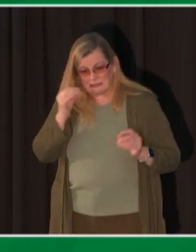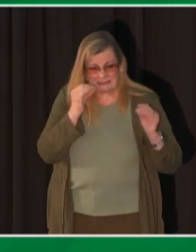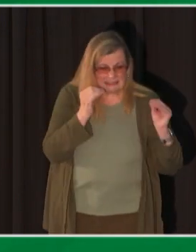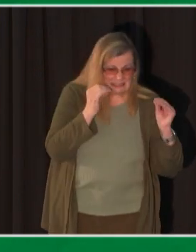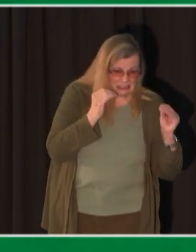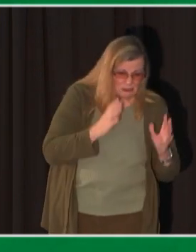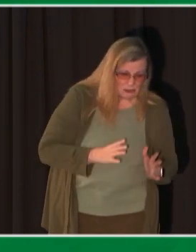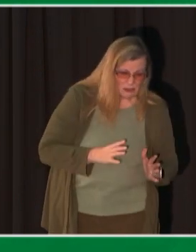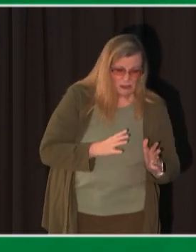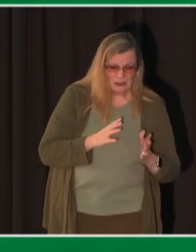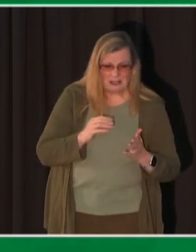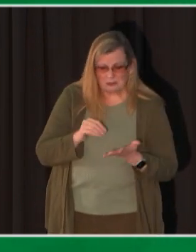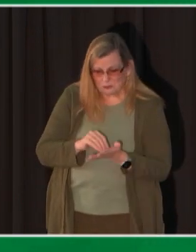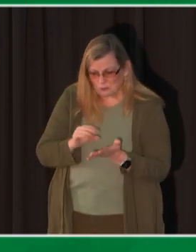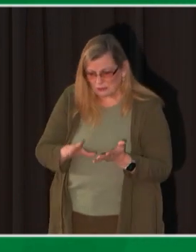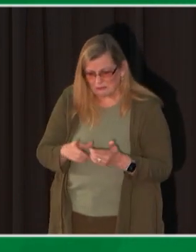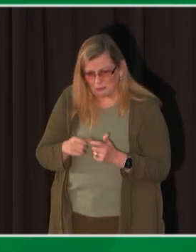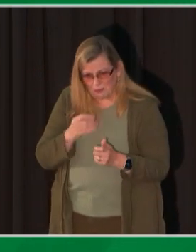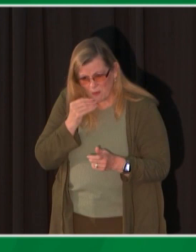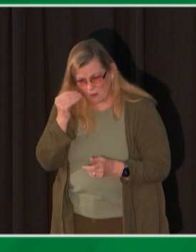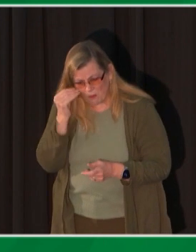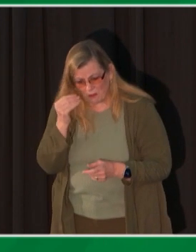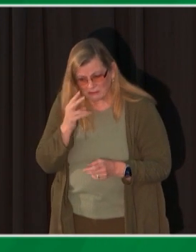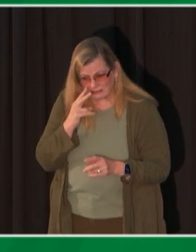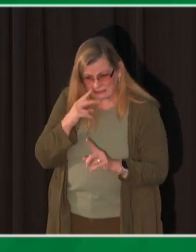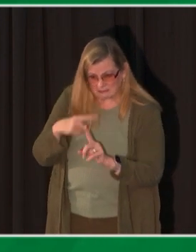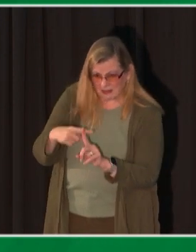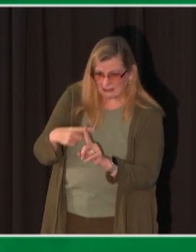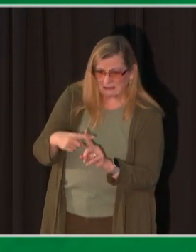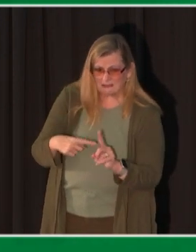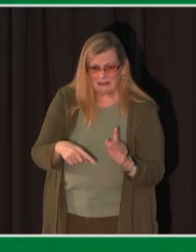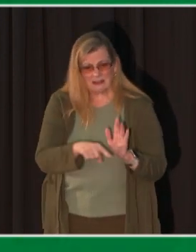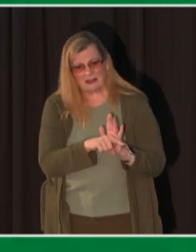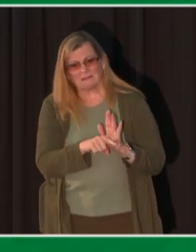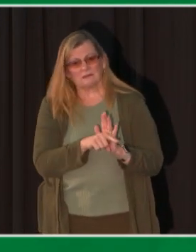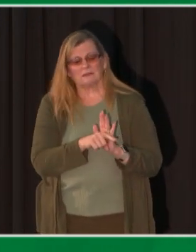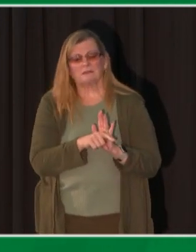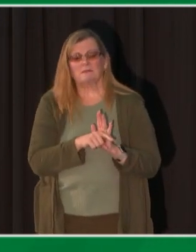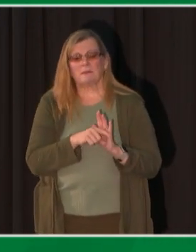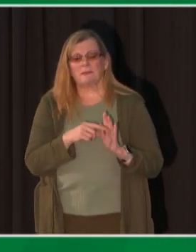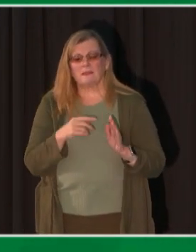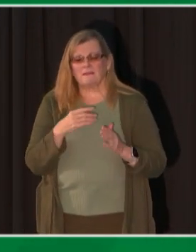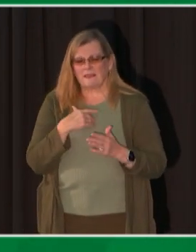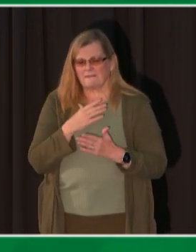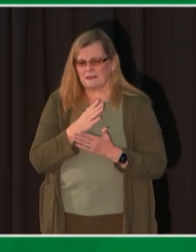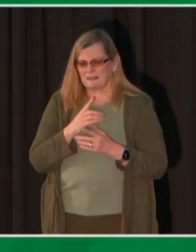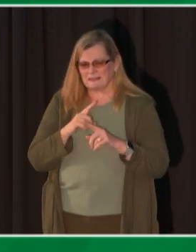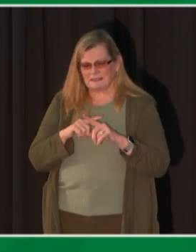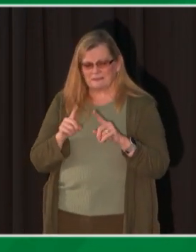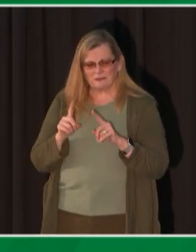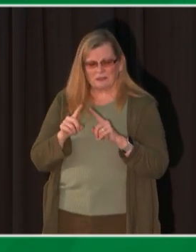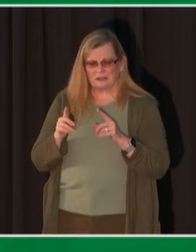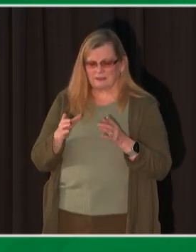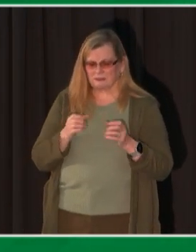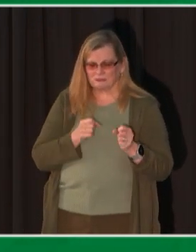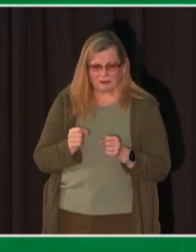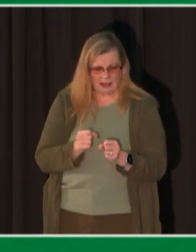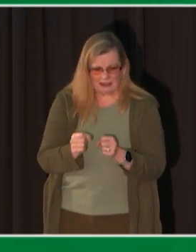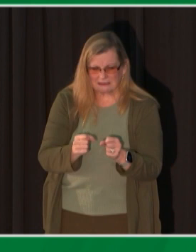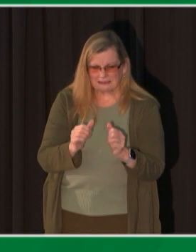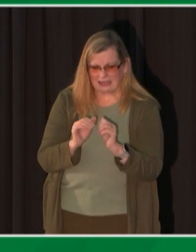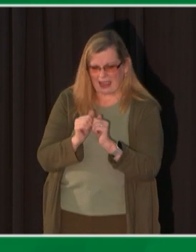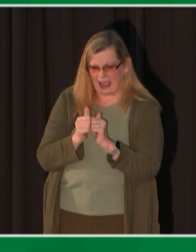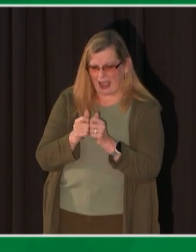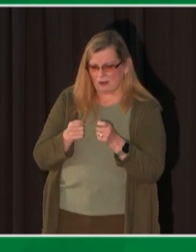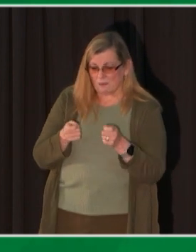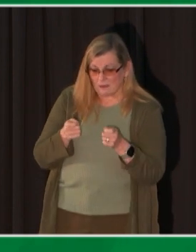seen overwhelming response to our parent university, which includes a number of strategies from how to manage stress, how to manage the schedule